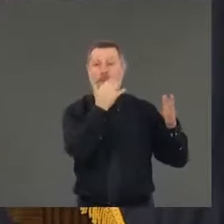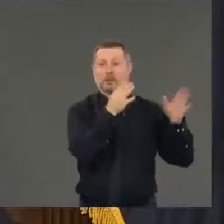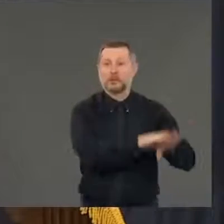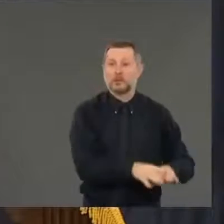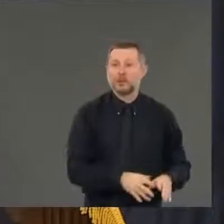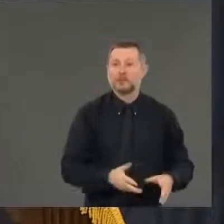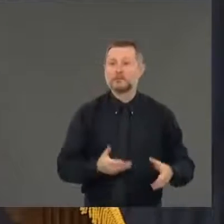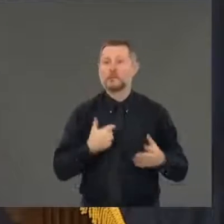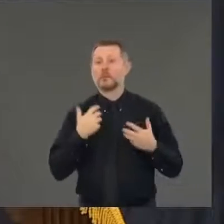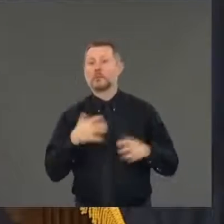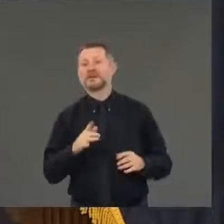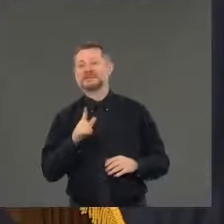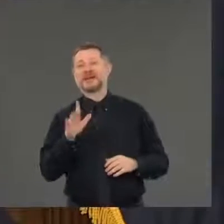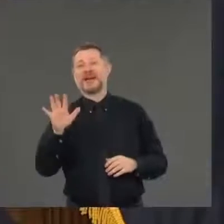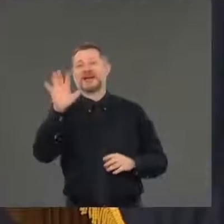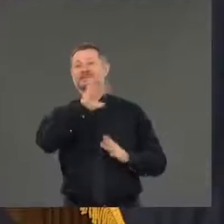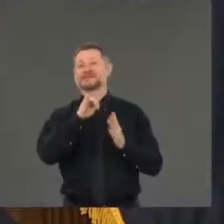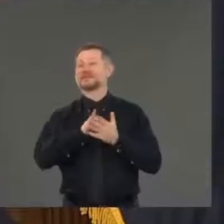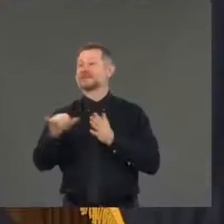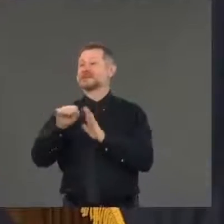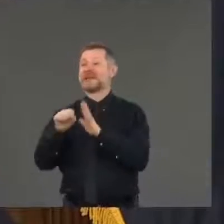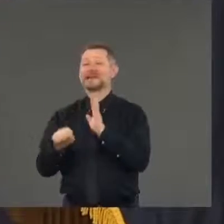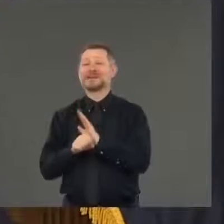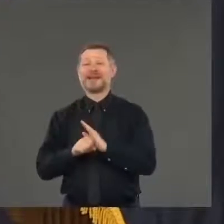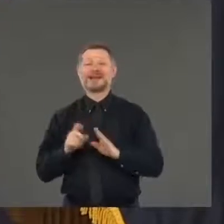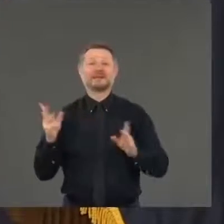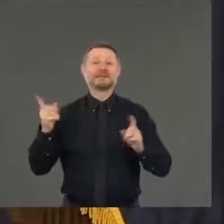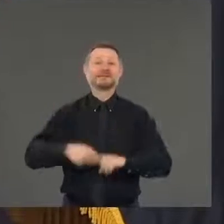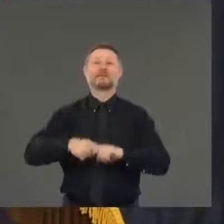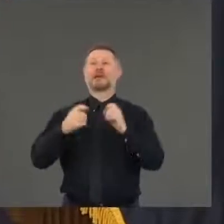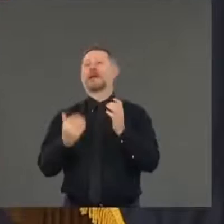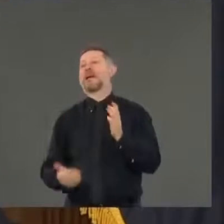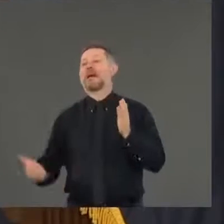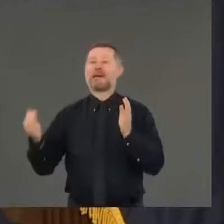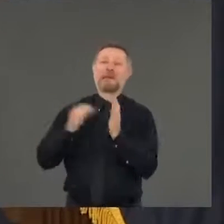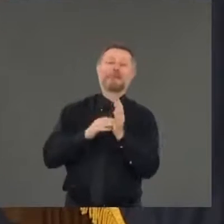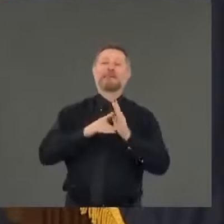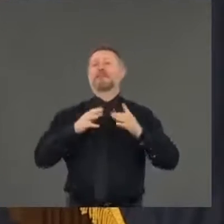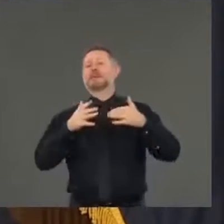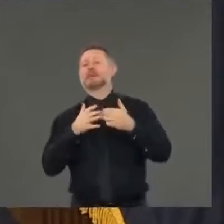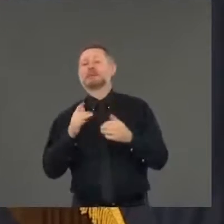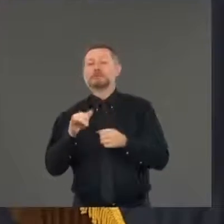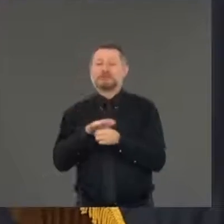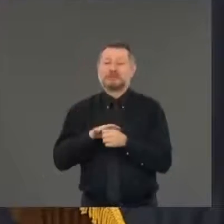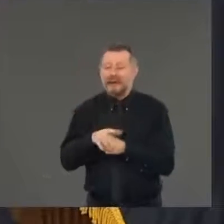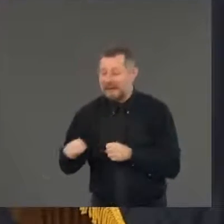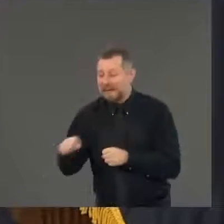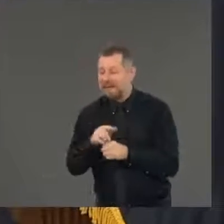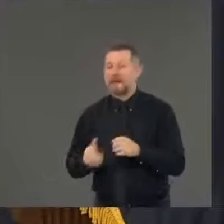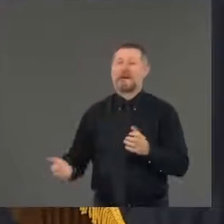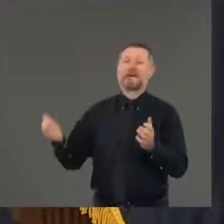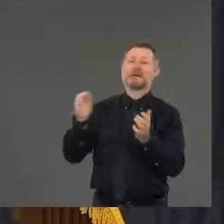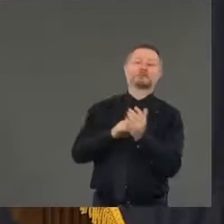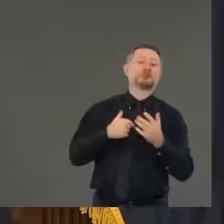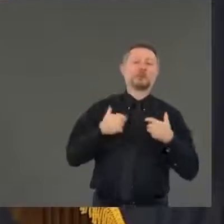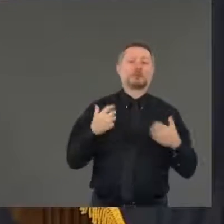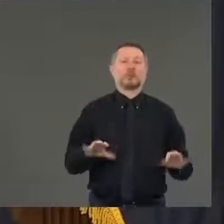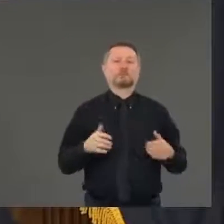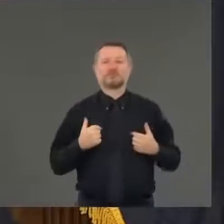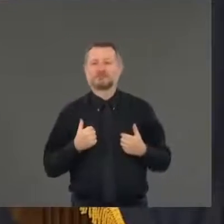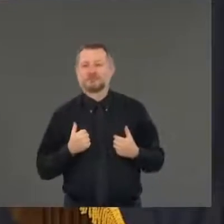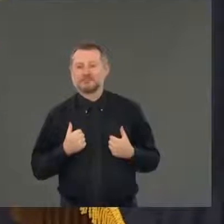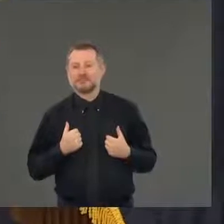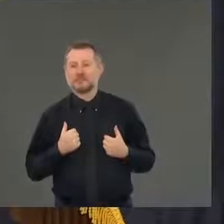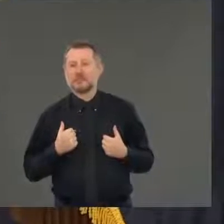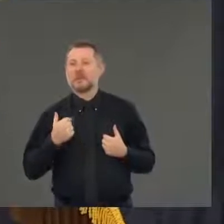repause, or even a regional repause, if there was such a term, better you do